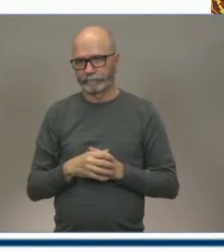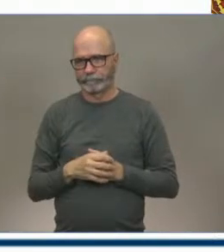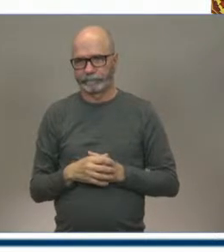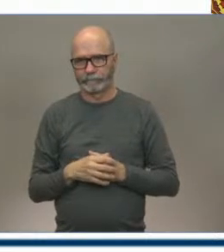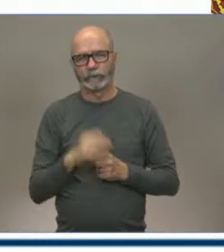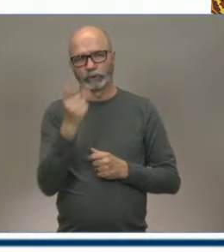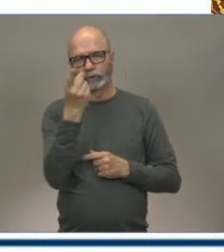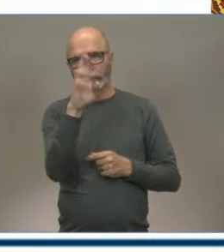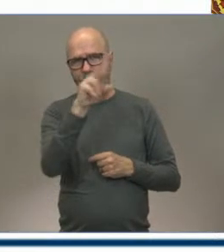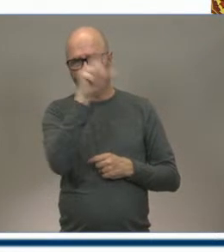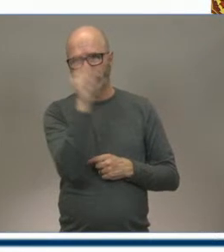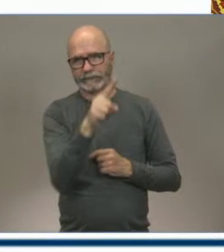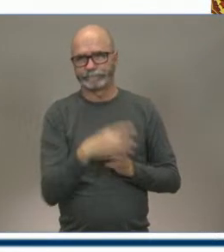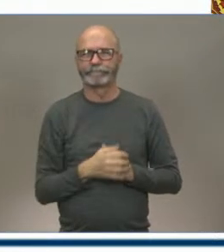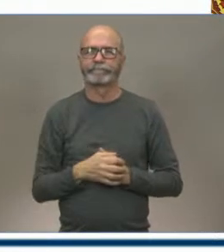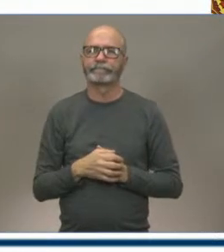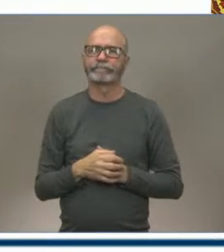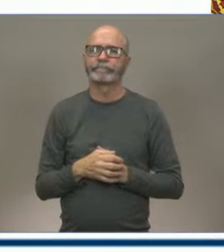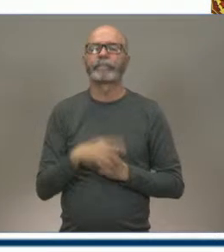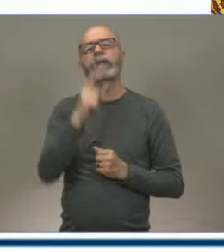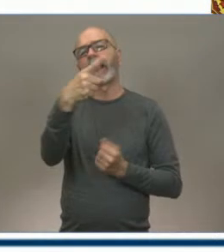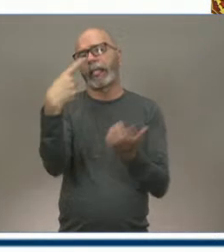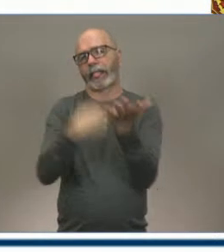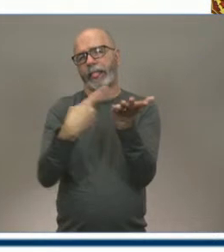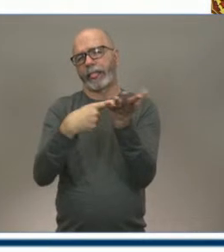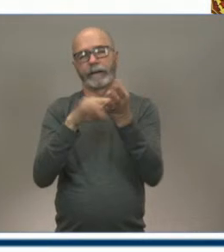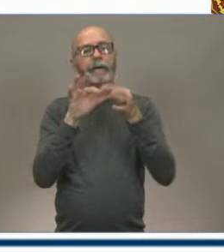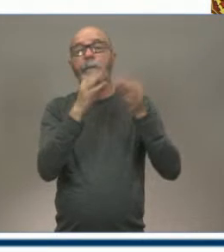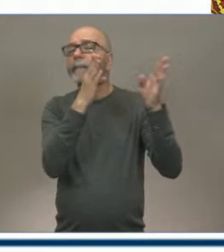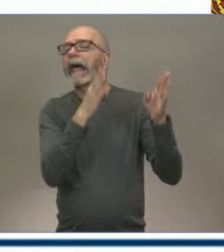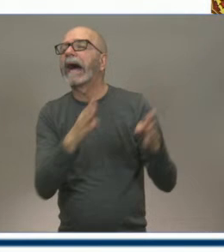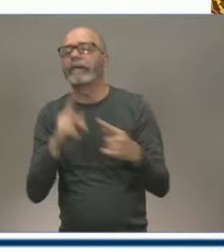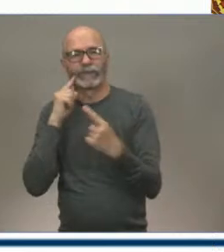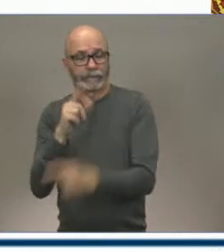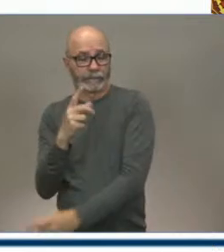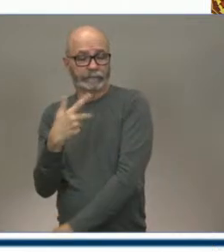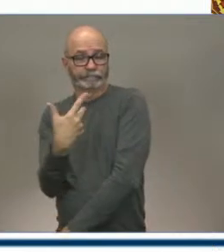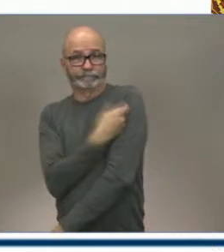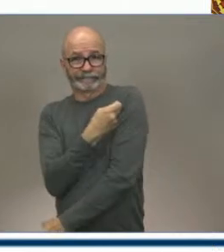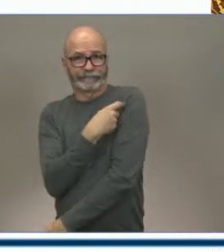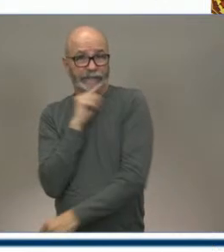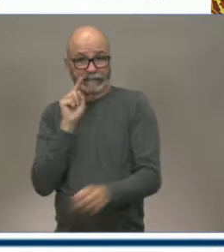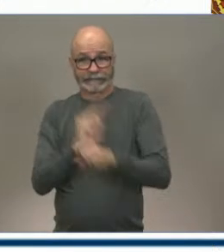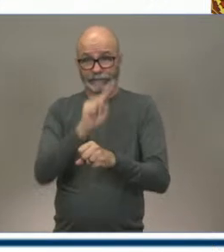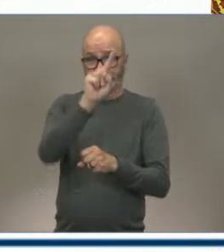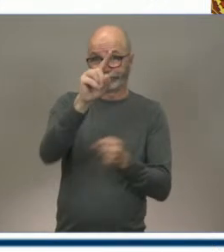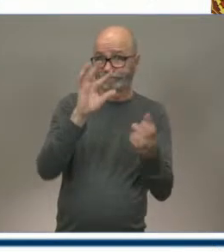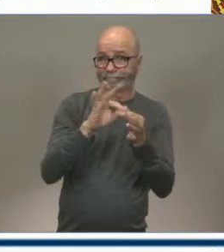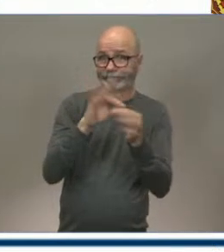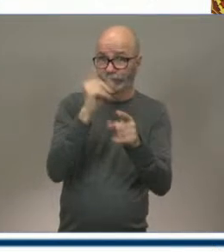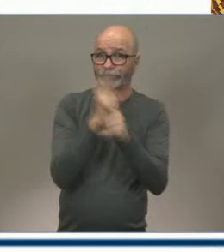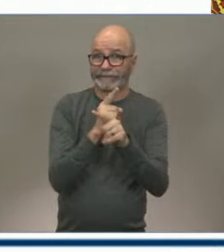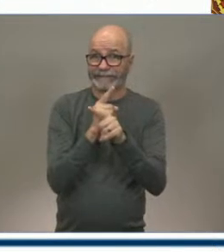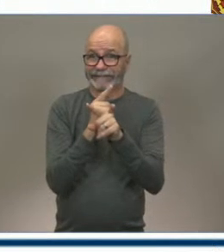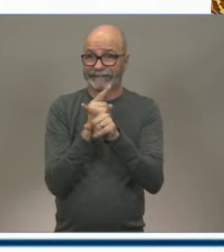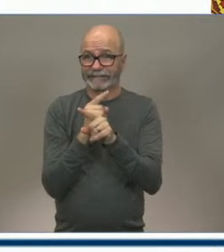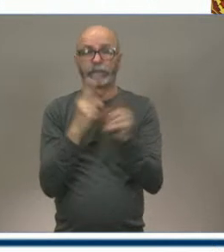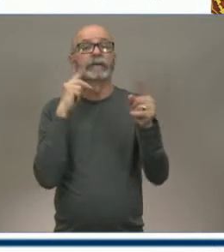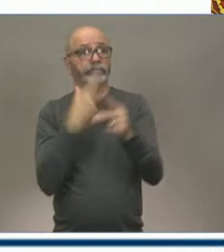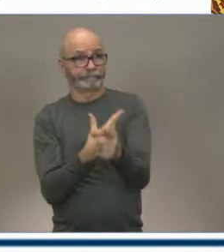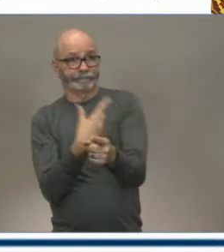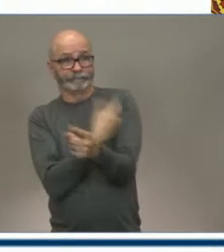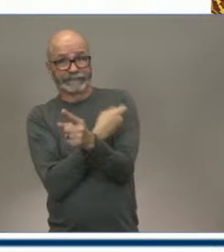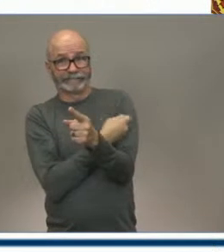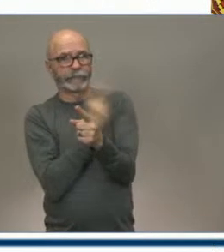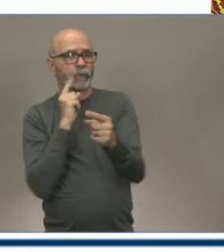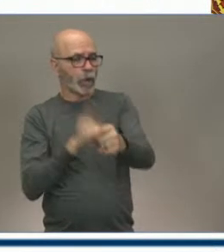immunization plans. For instance, next week you're going to be moving into long-term